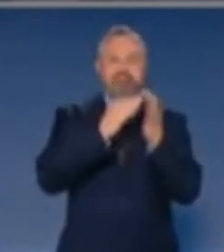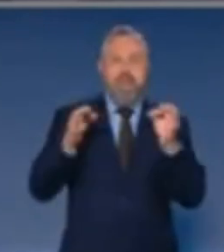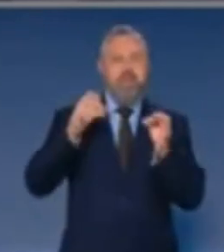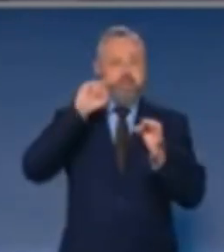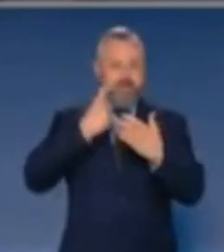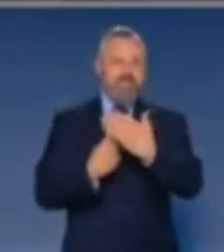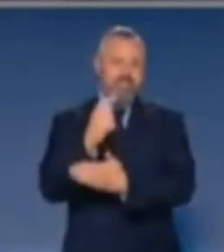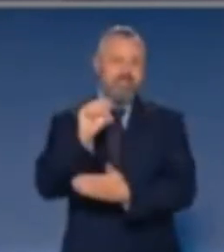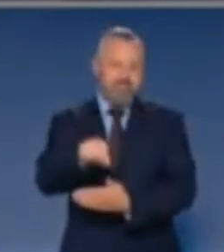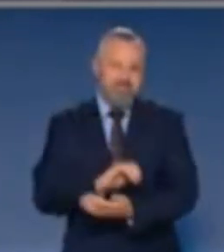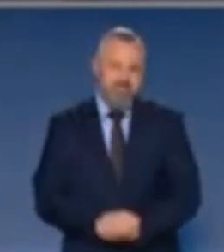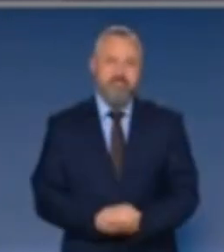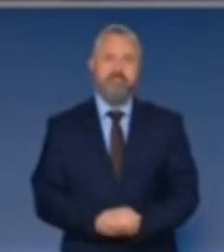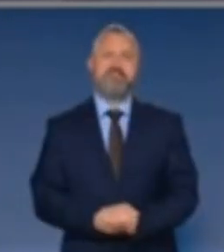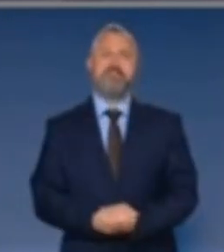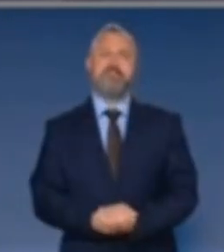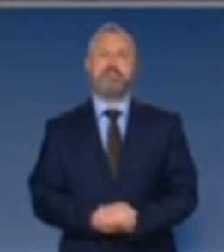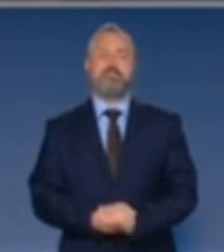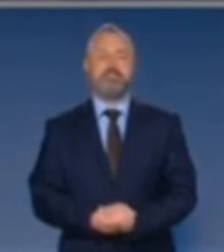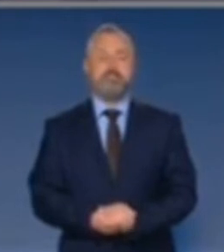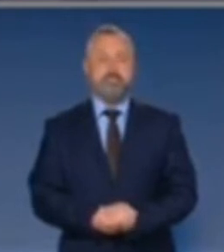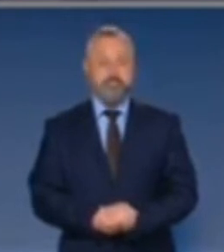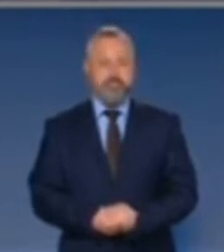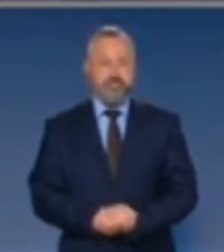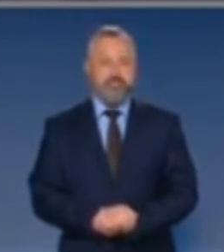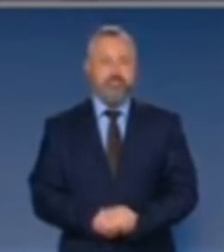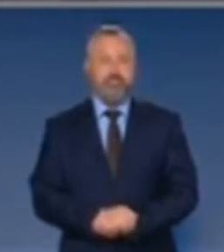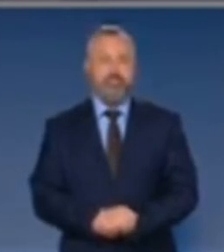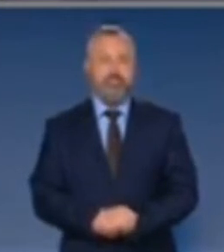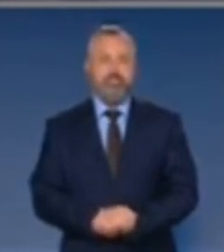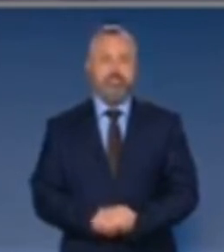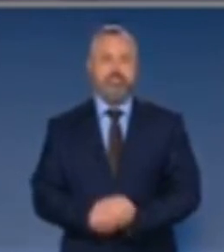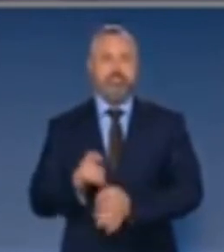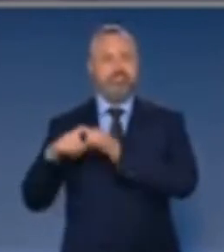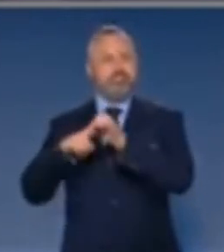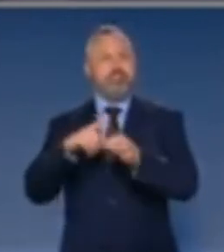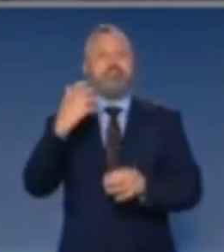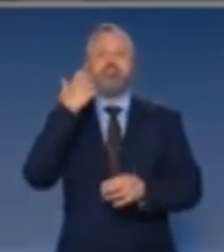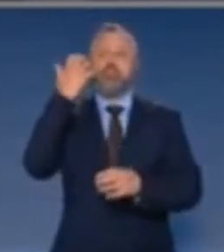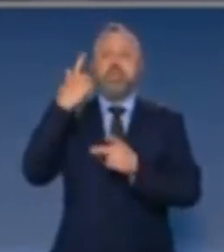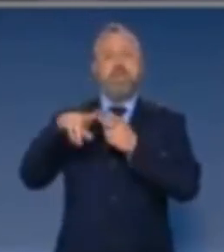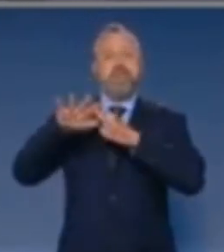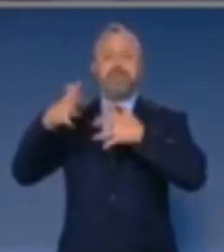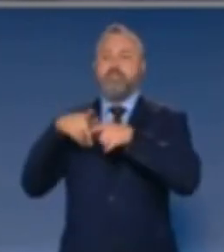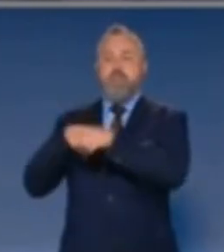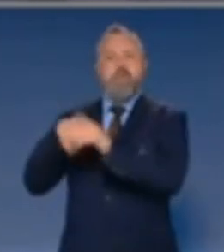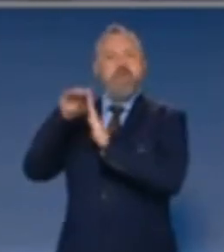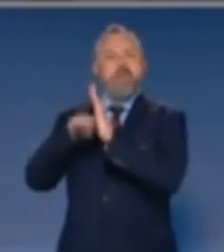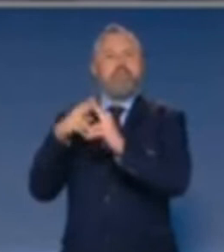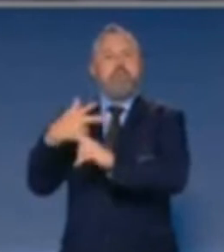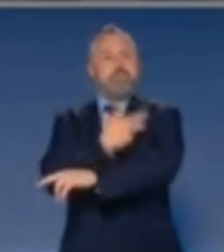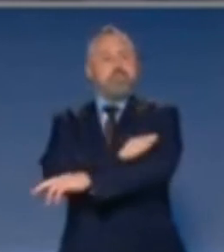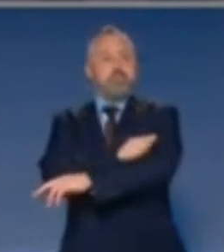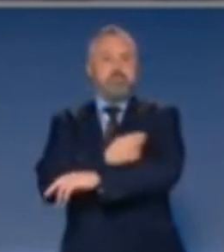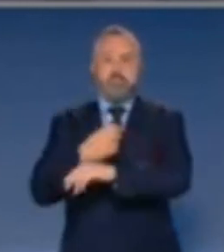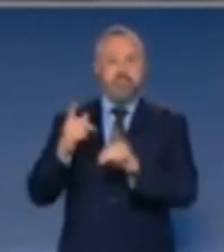You have been very patient, sorry. Minister, regarding future breaches, is this going to be how you handle this from now on? Sort of a two strikes, you're